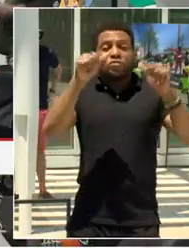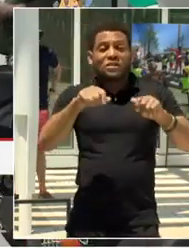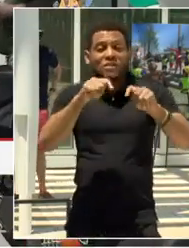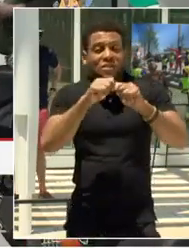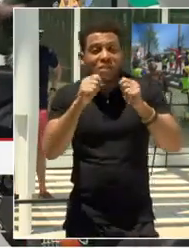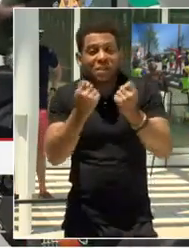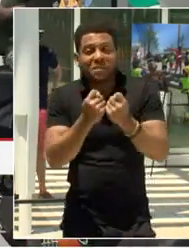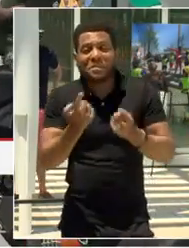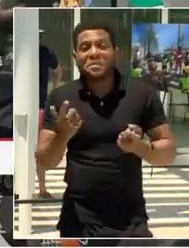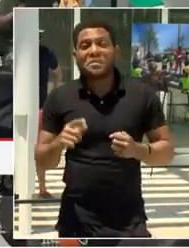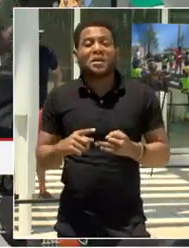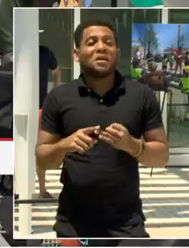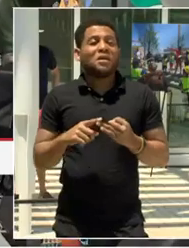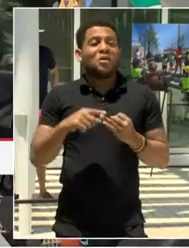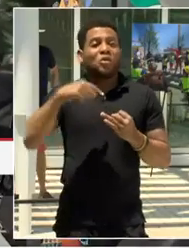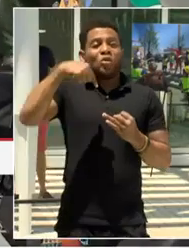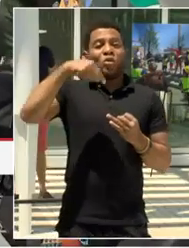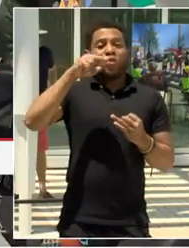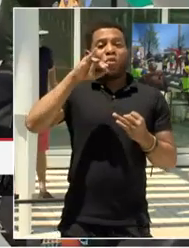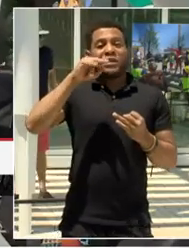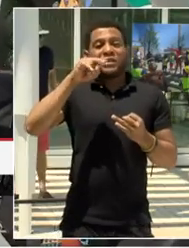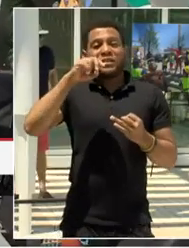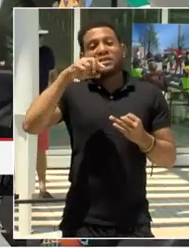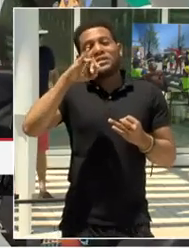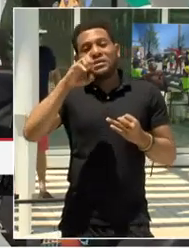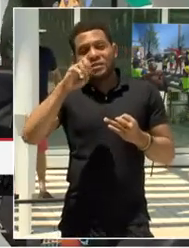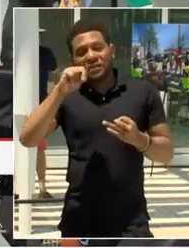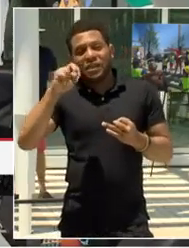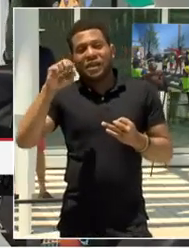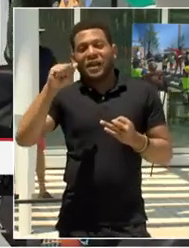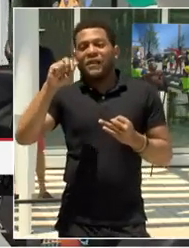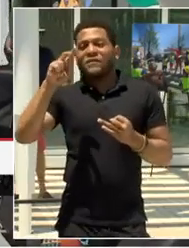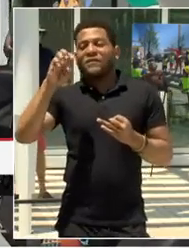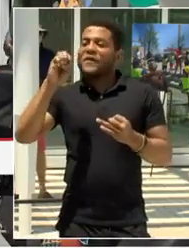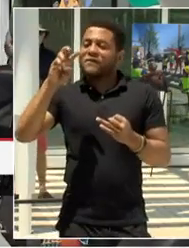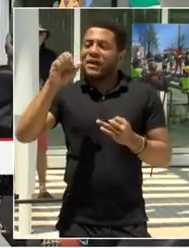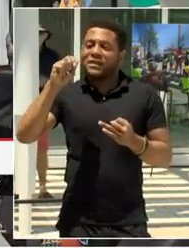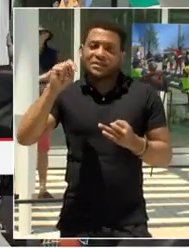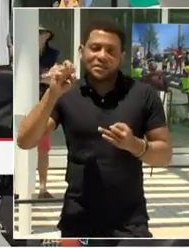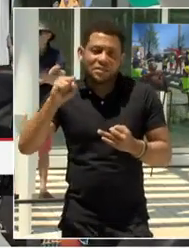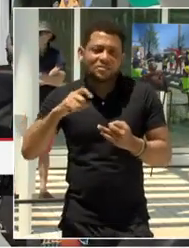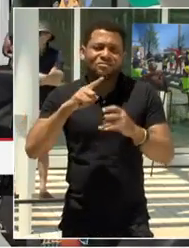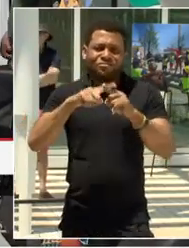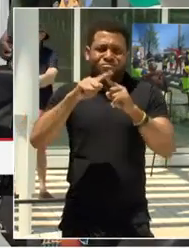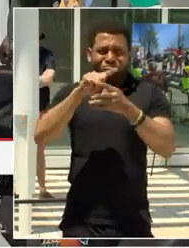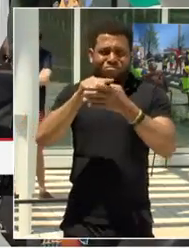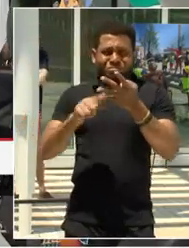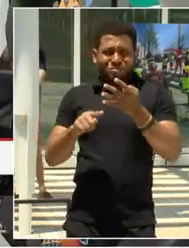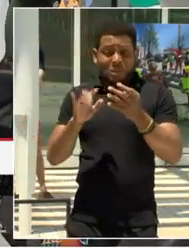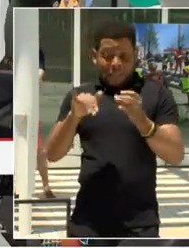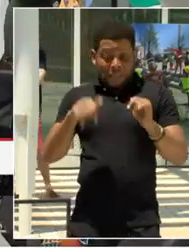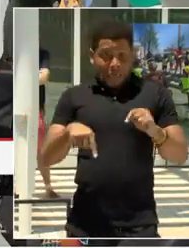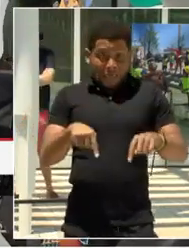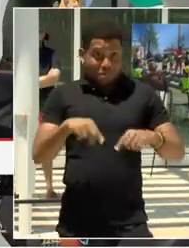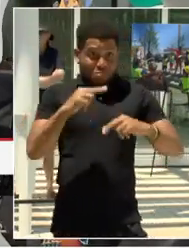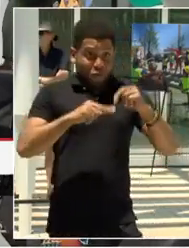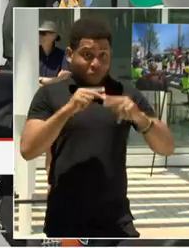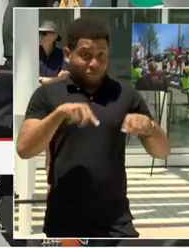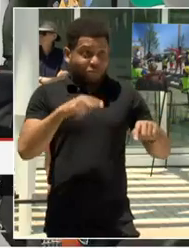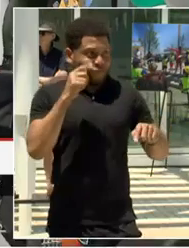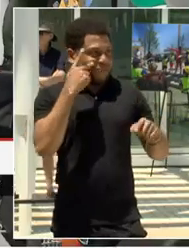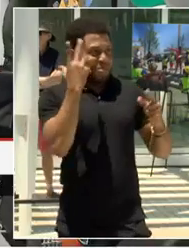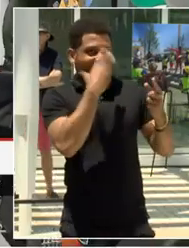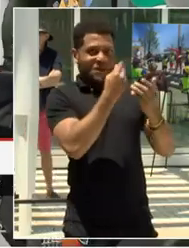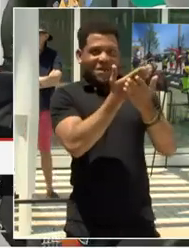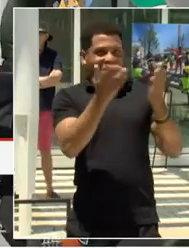team at Quinn Evans. And also what I'm excited about, that yes, I love the building, but the 6.2 acre park site, right? And